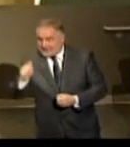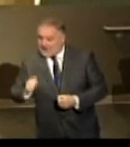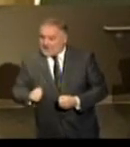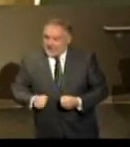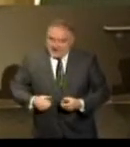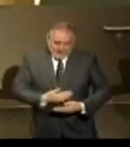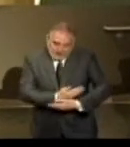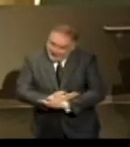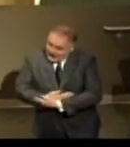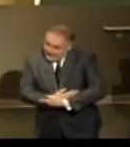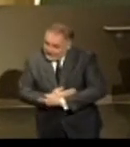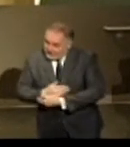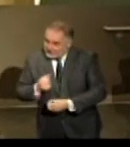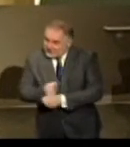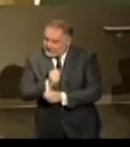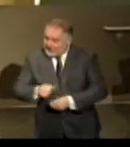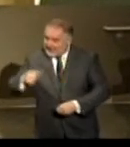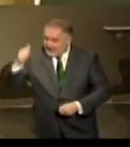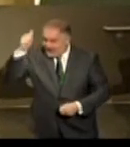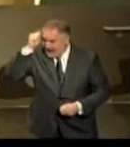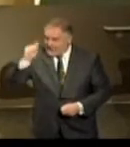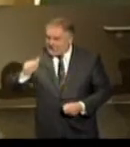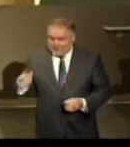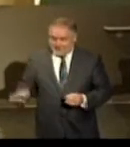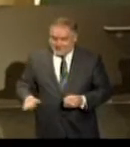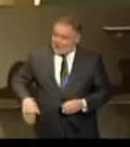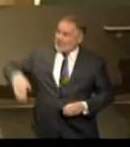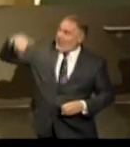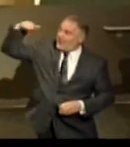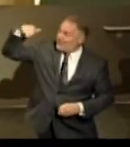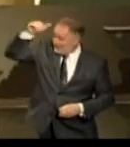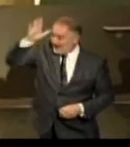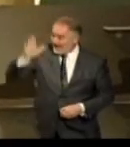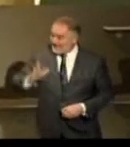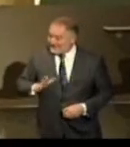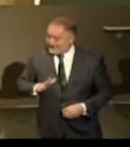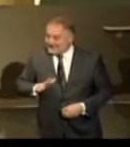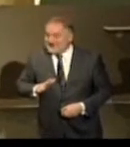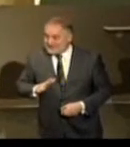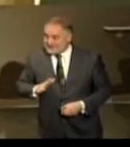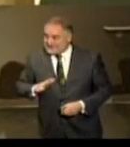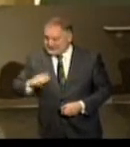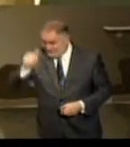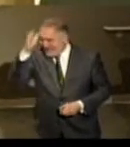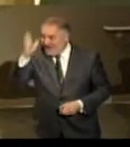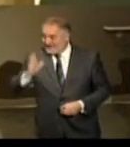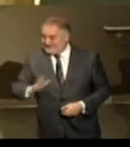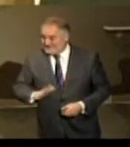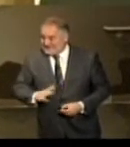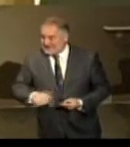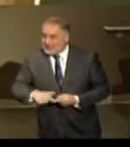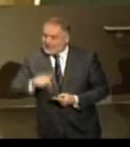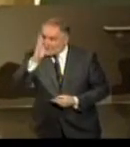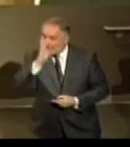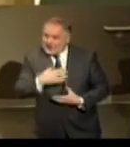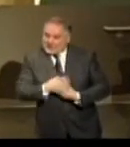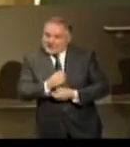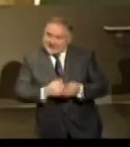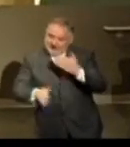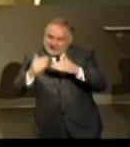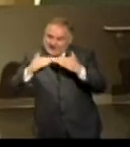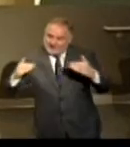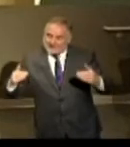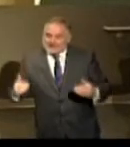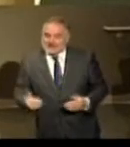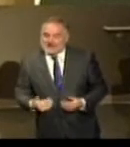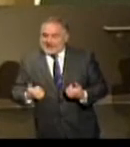grand. When God made the trees, did he make them a seed in the ground, or did he make them bearing fruit? He made them bearing fruit. So when God created the heavens and the earth, he made them with